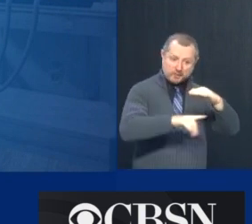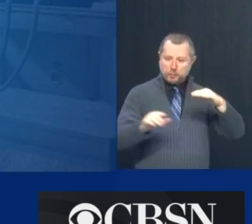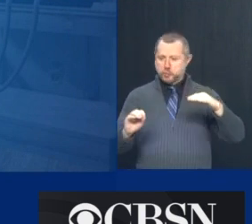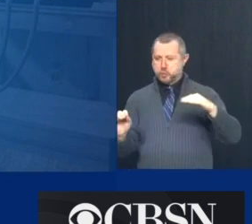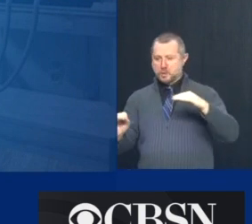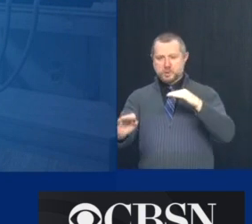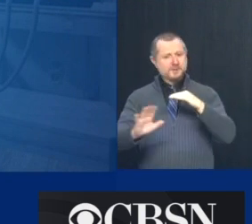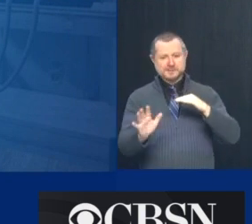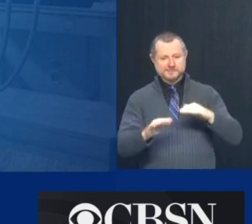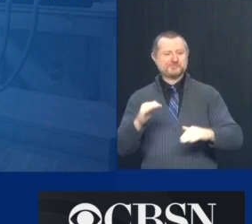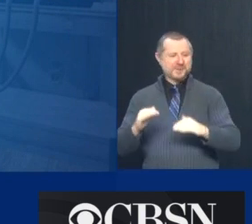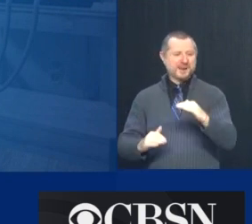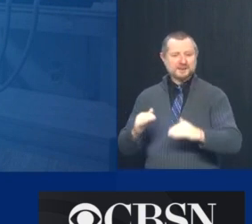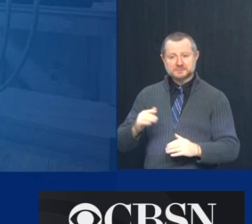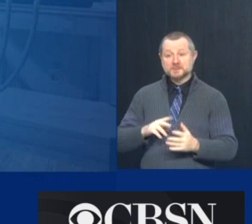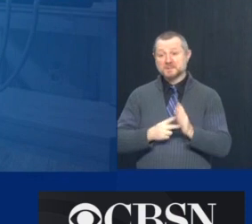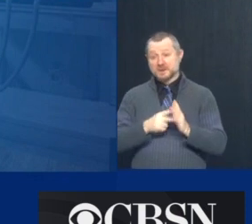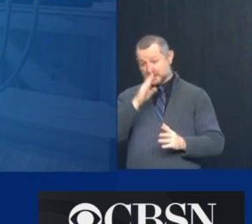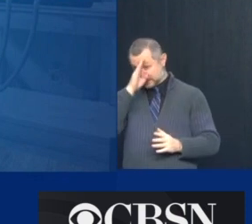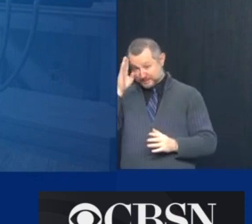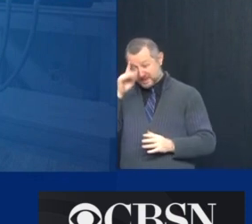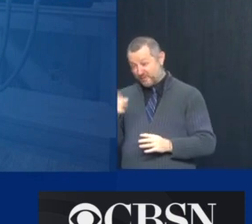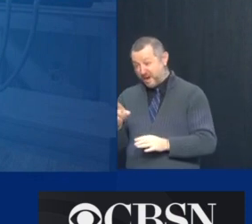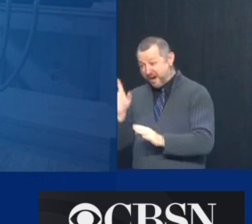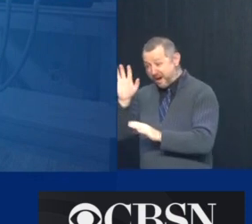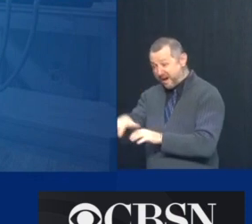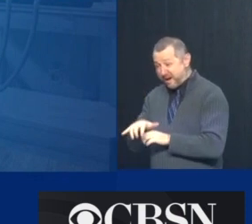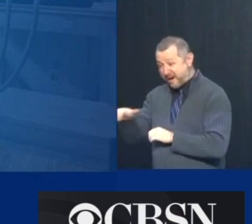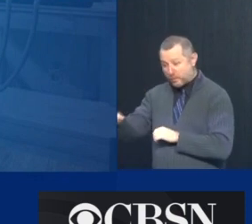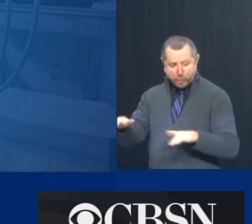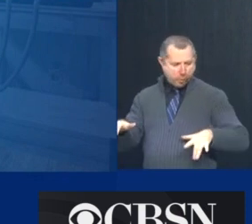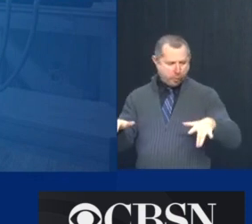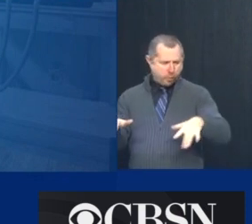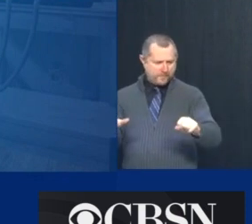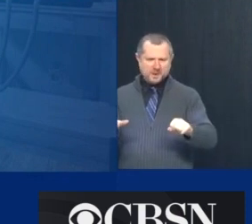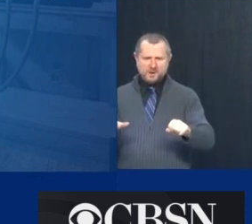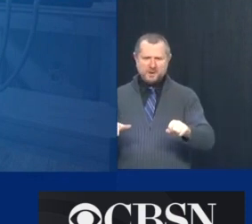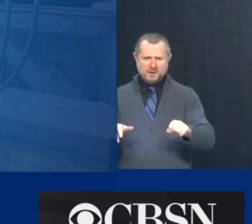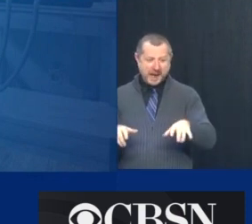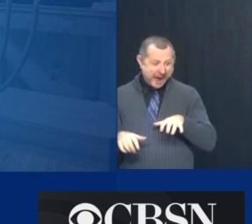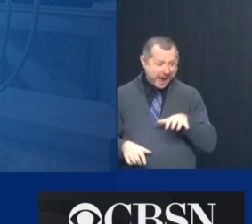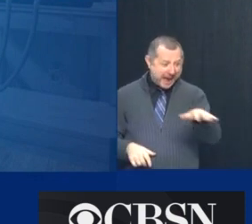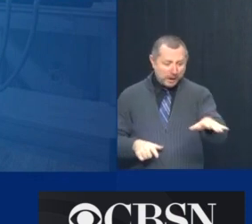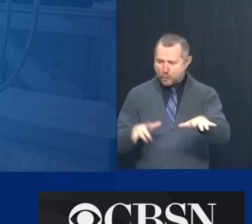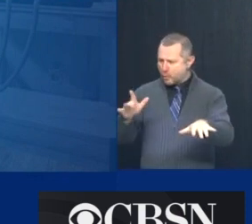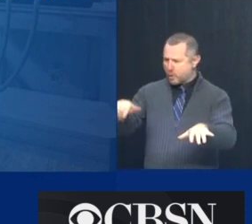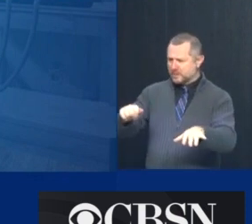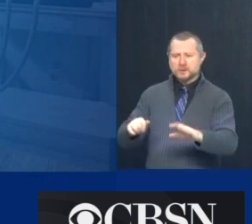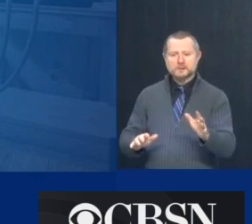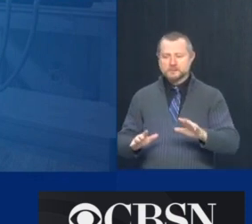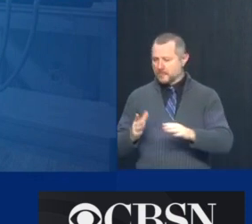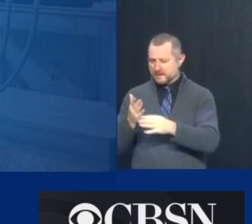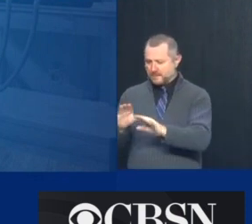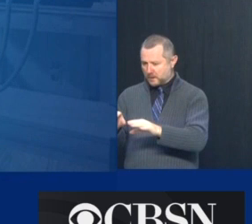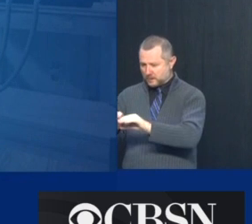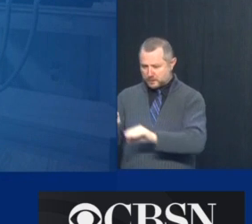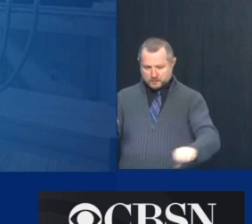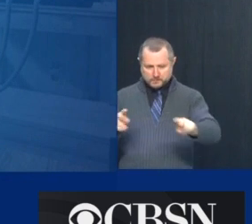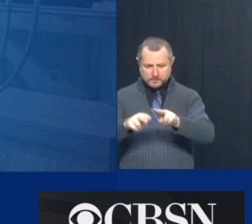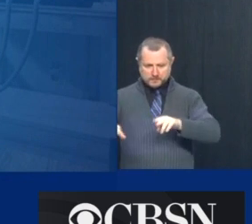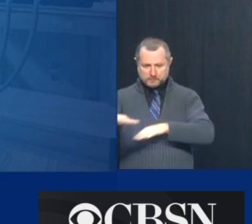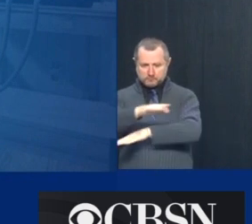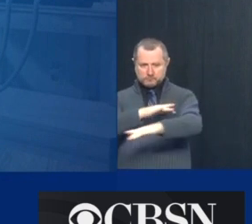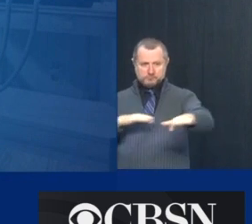your hospitals in your system. The nightmare we went through last time was